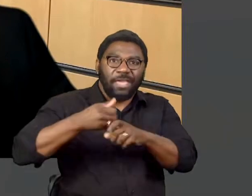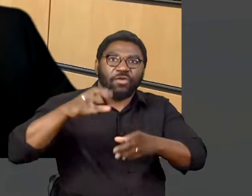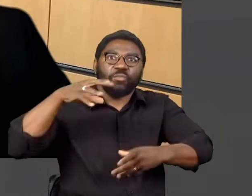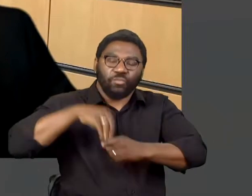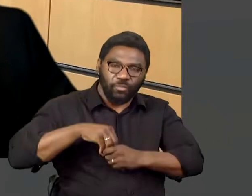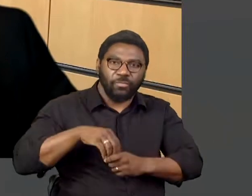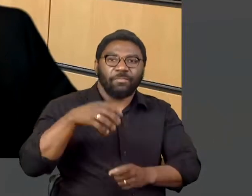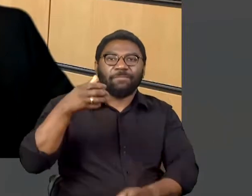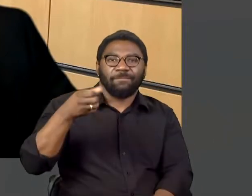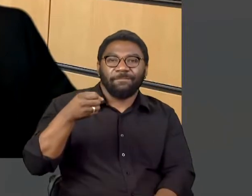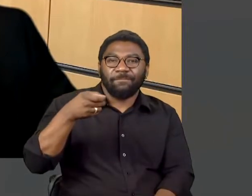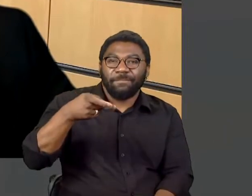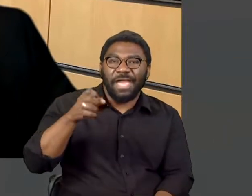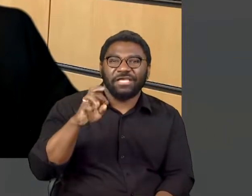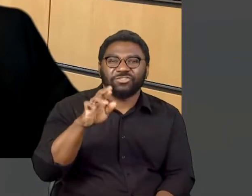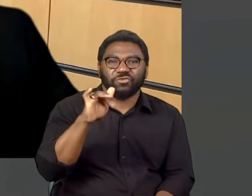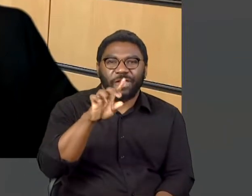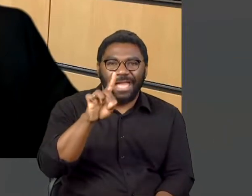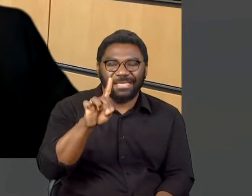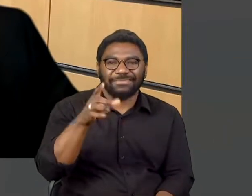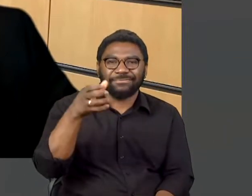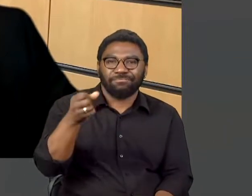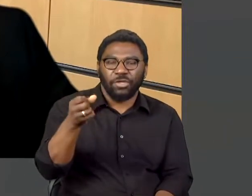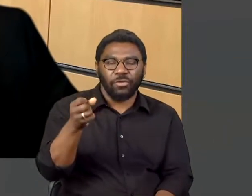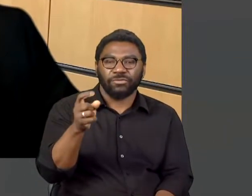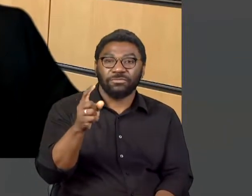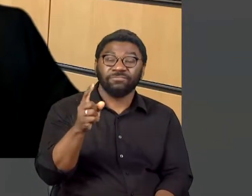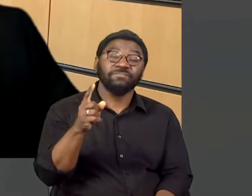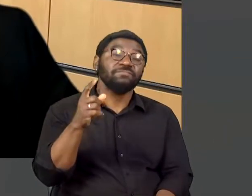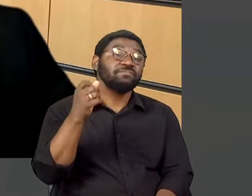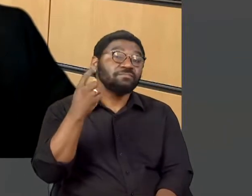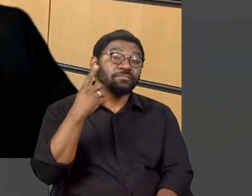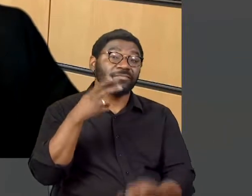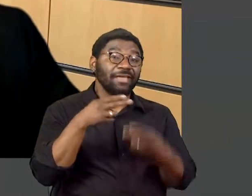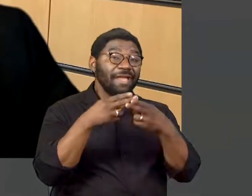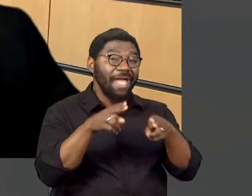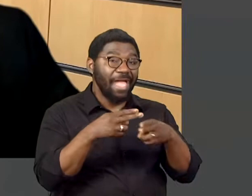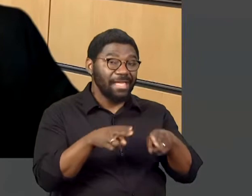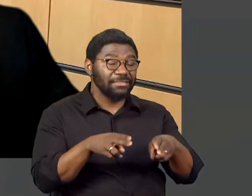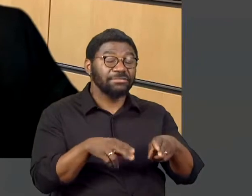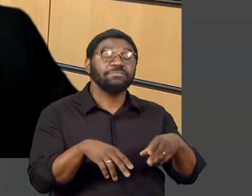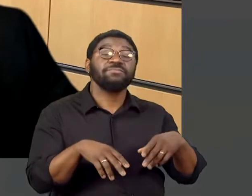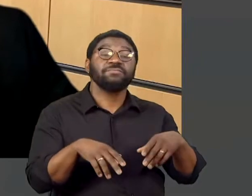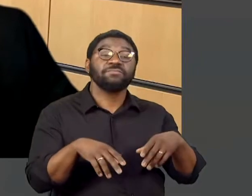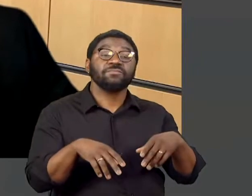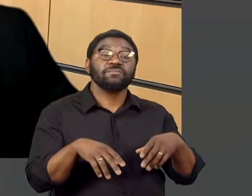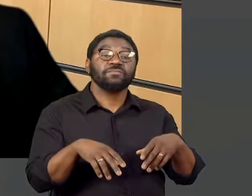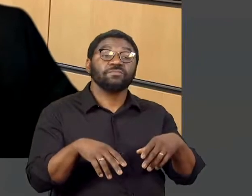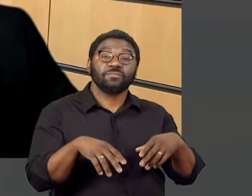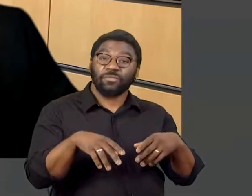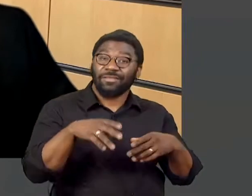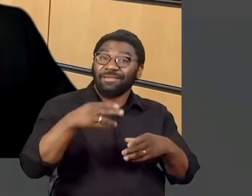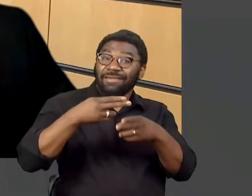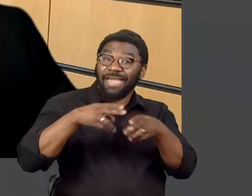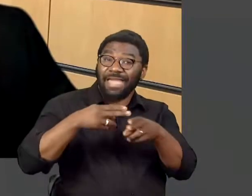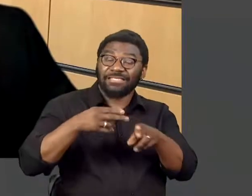thing. With respect to eggs, the likelihood that eggs from an infected poultry facility are found in the retail